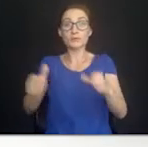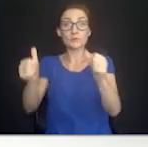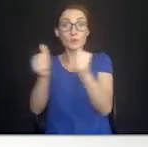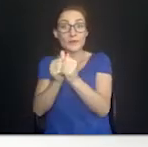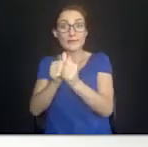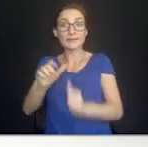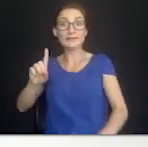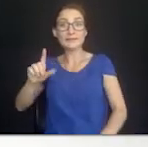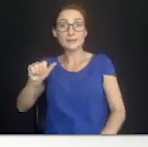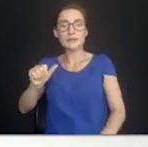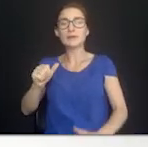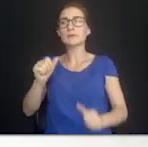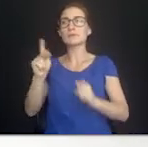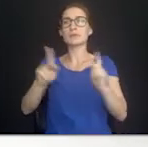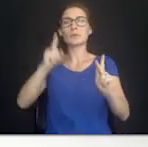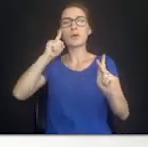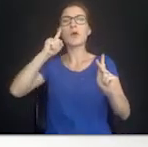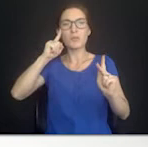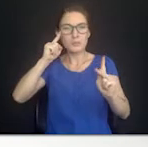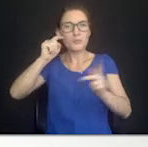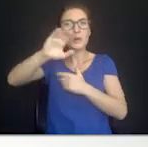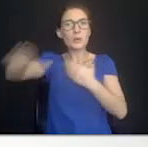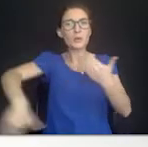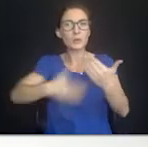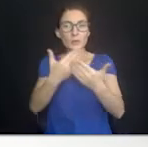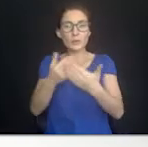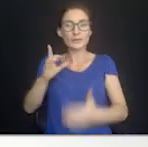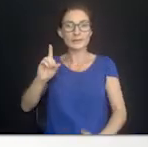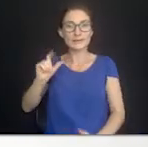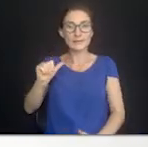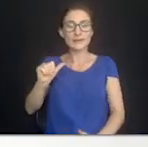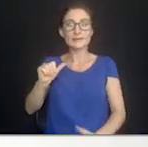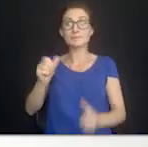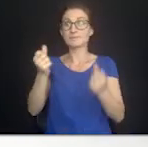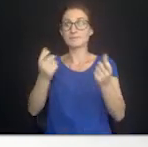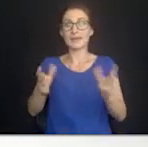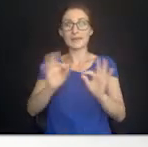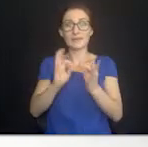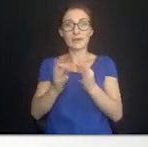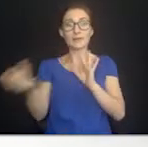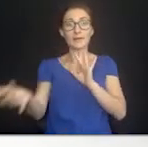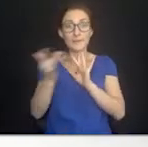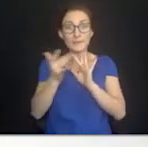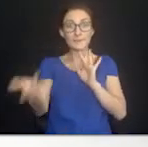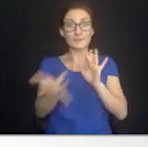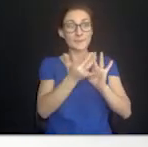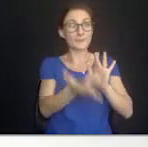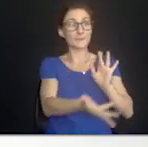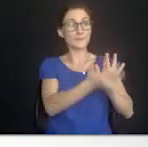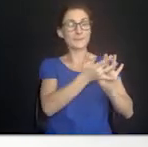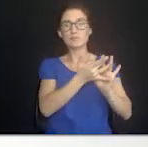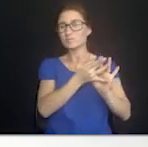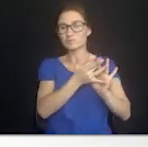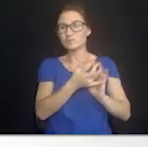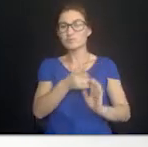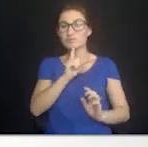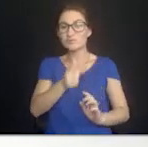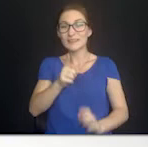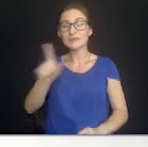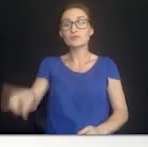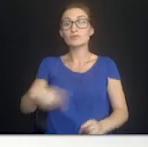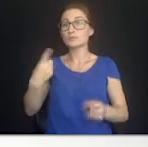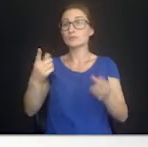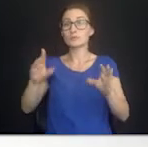Disabilities. So folks were thinking we encompassed every disability. So families were constantly reaching out and we're like, actually, we